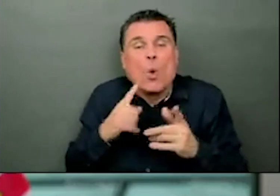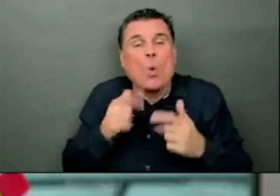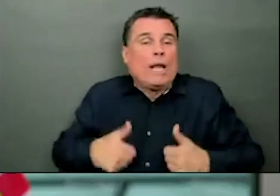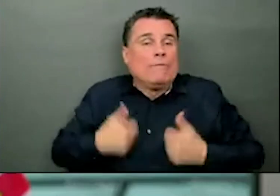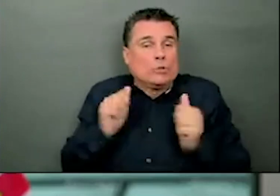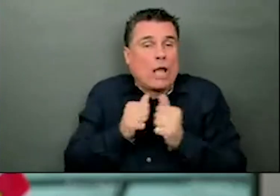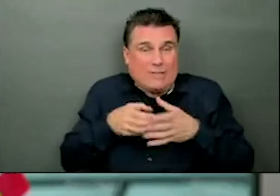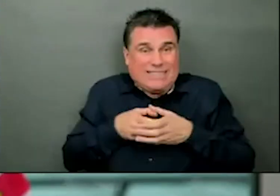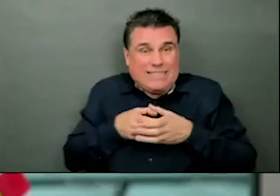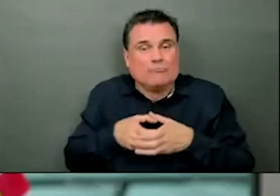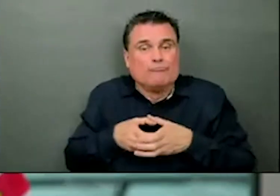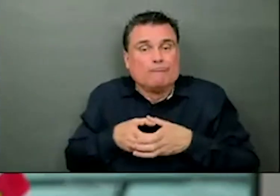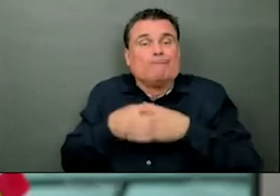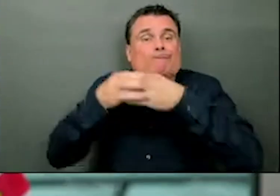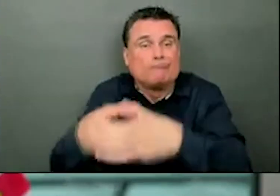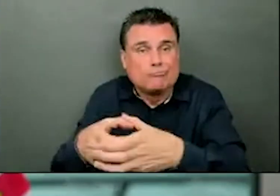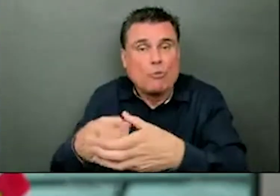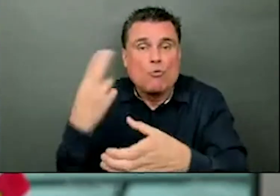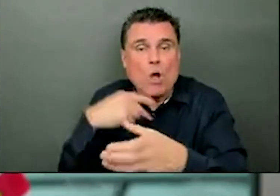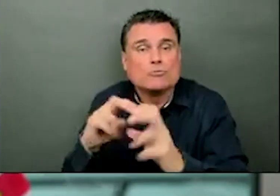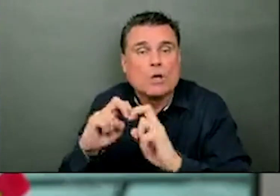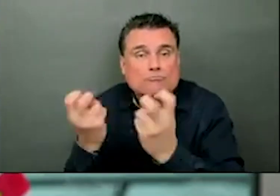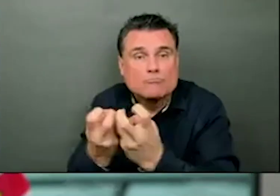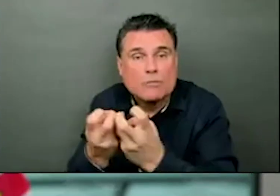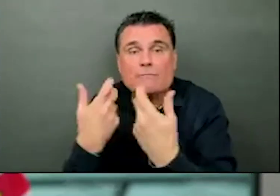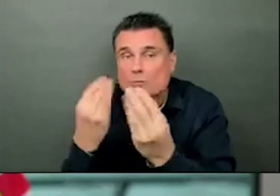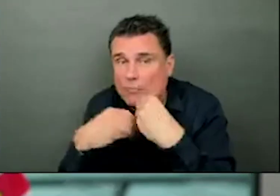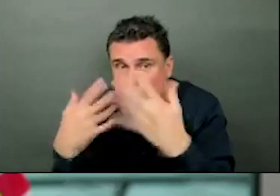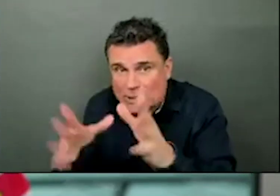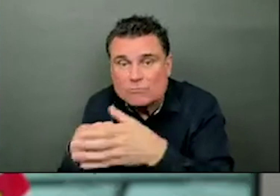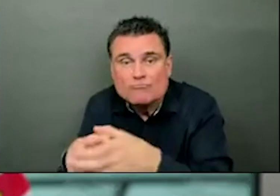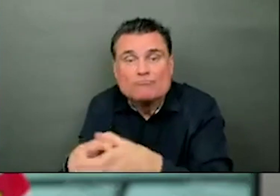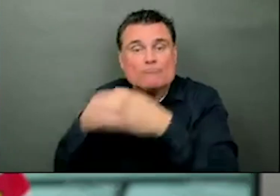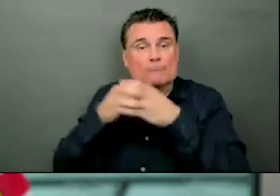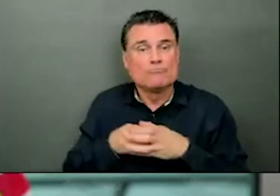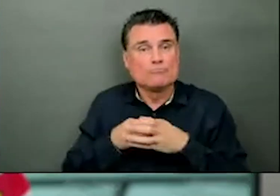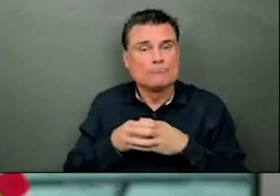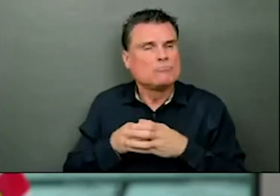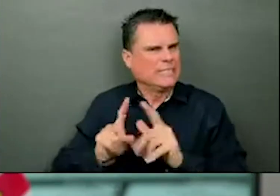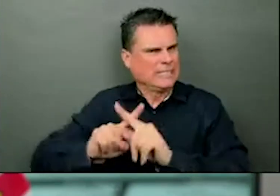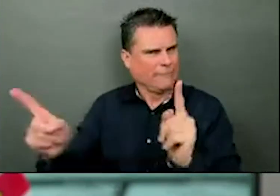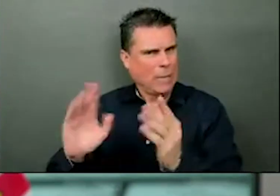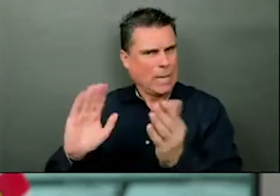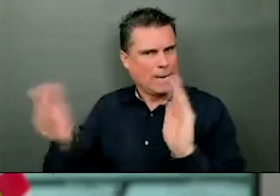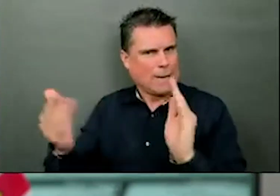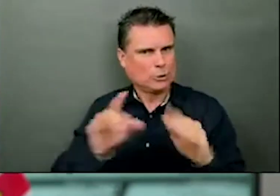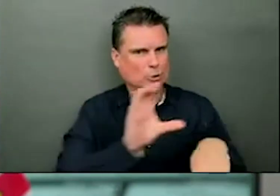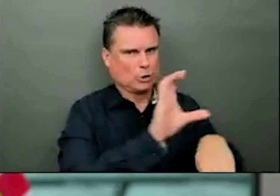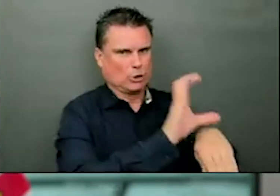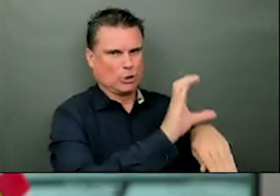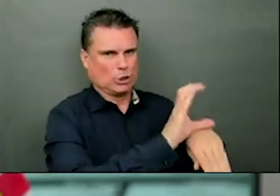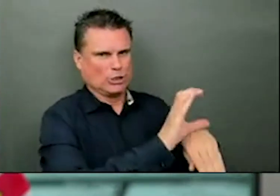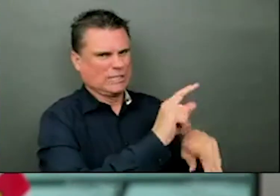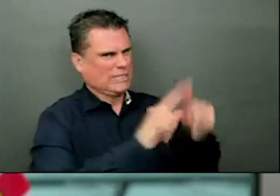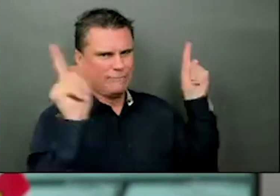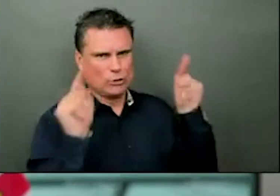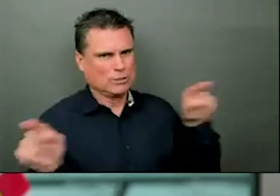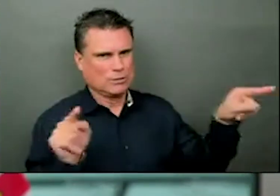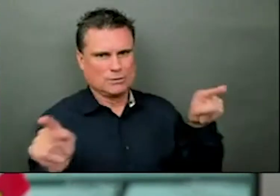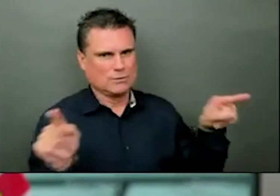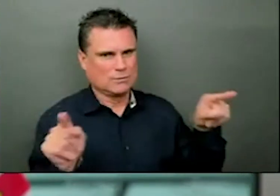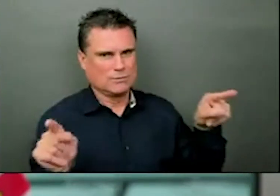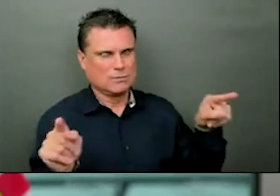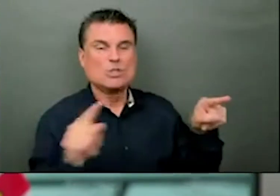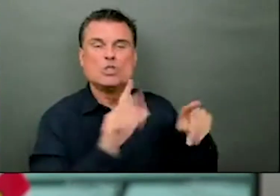faith leaders across this province, and they recognize the important role that they play. I just want